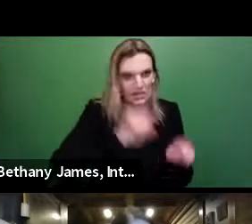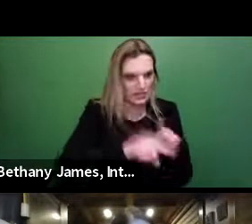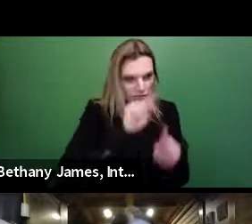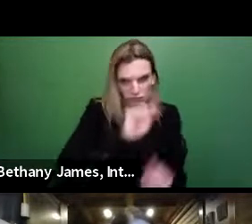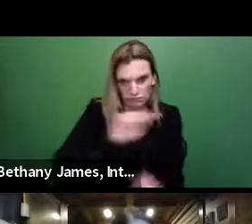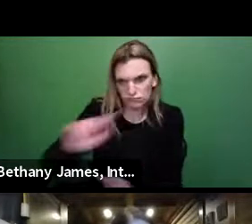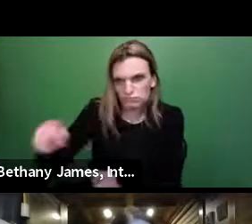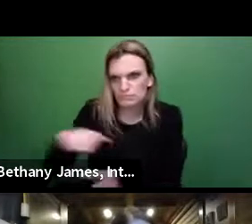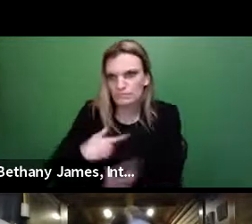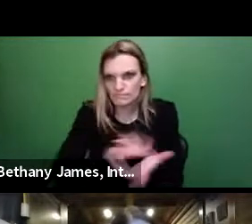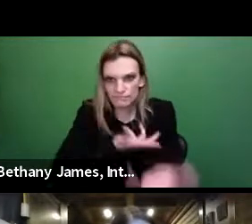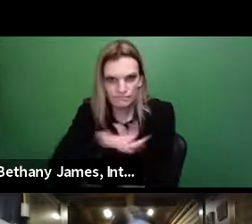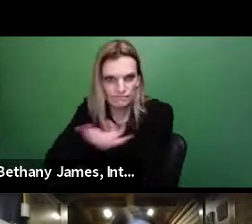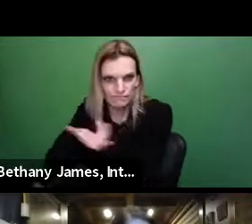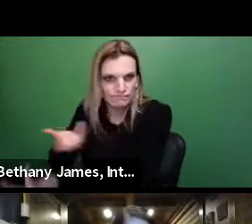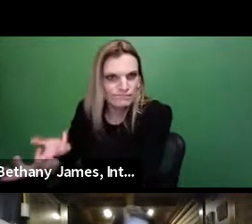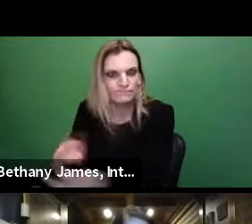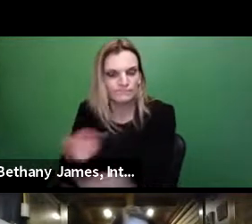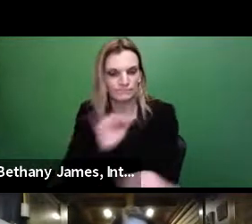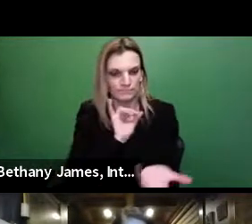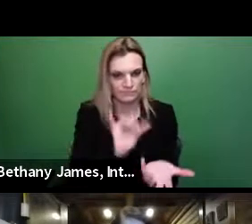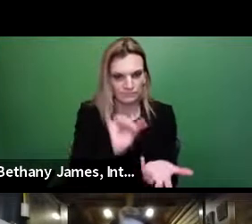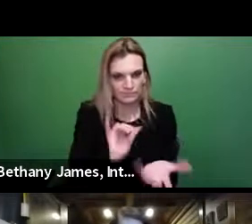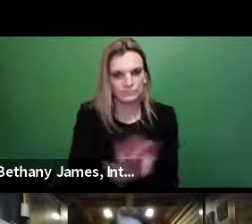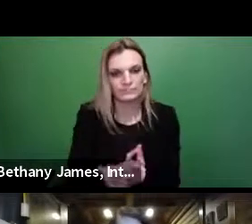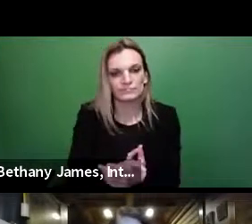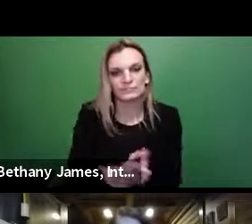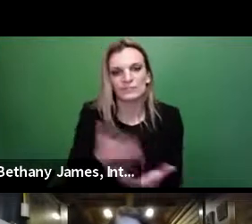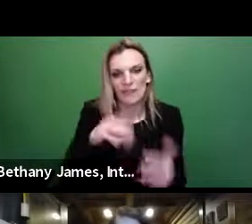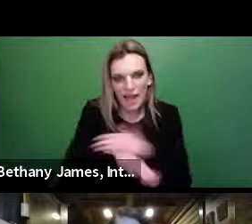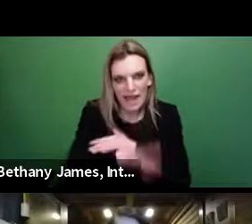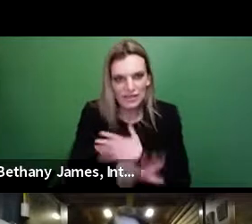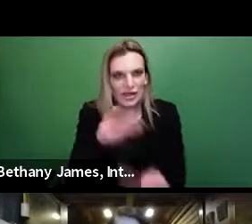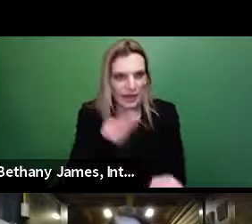choices, to increase women's access to income